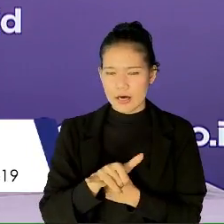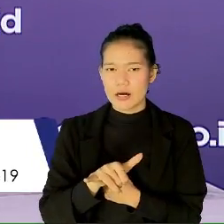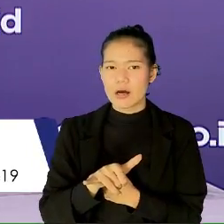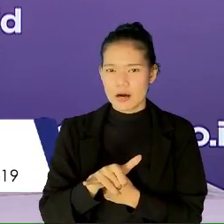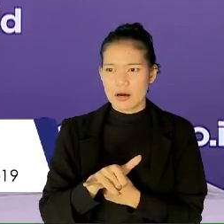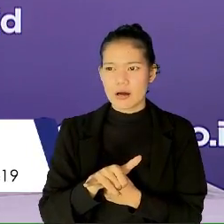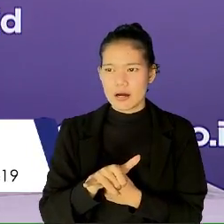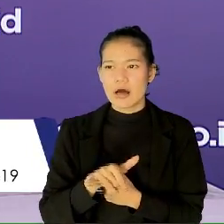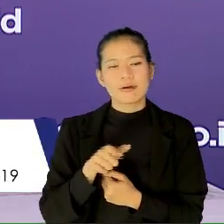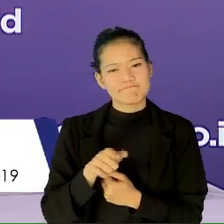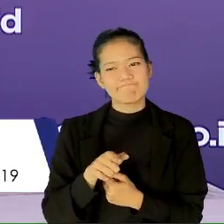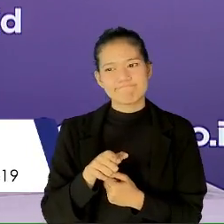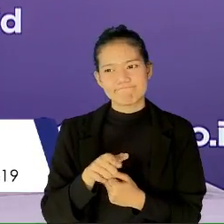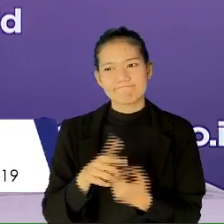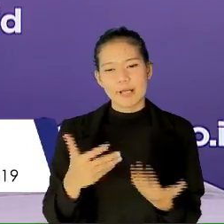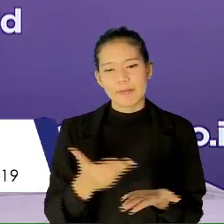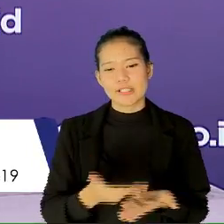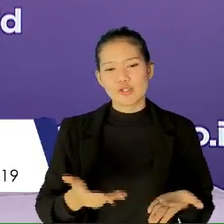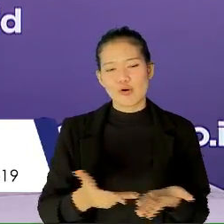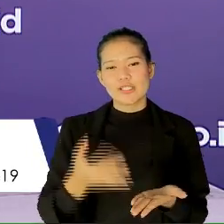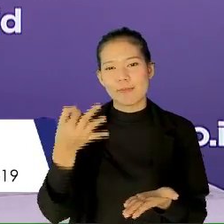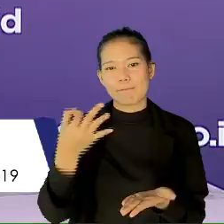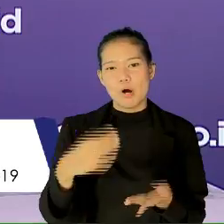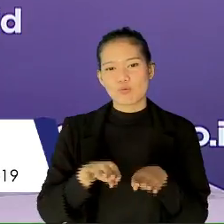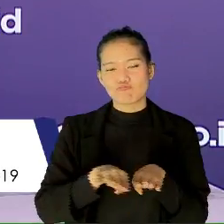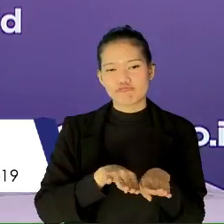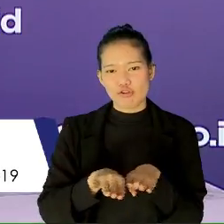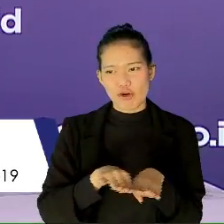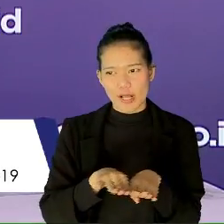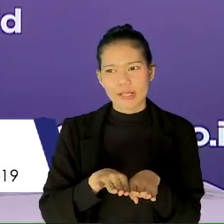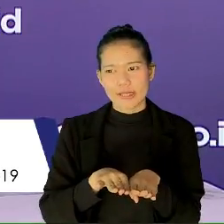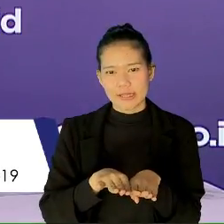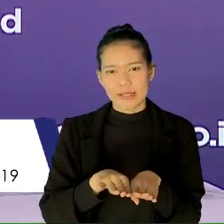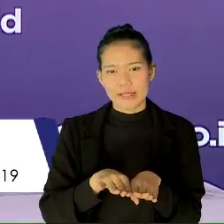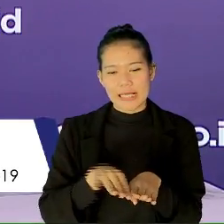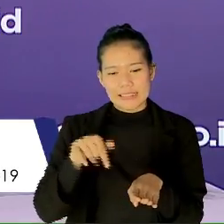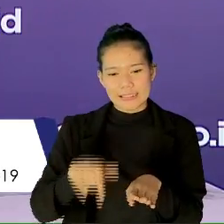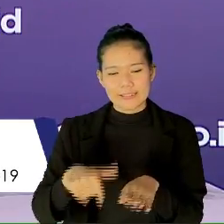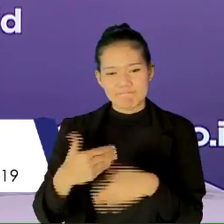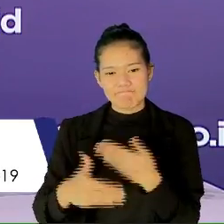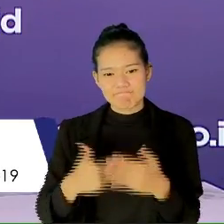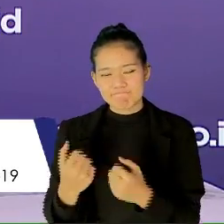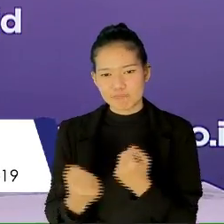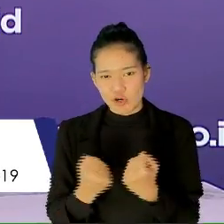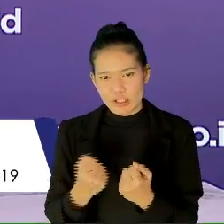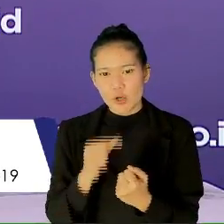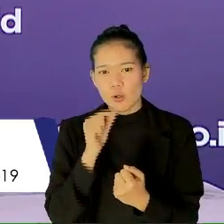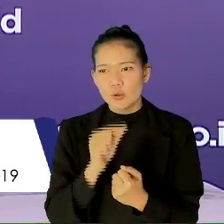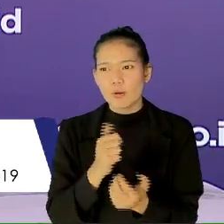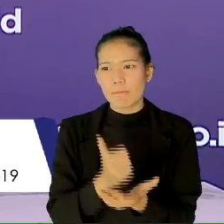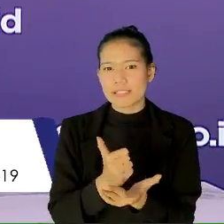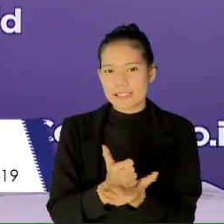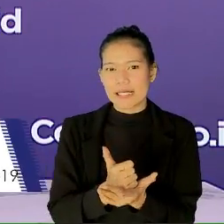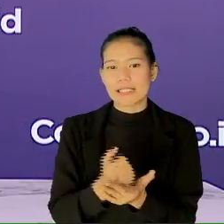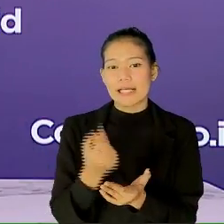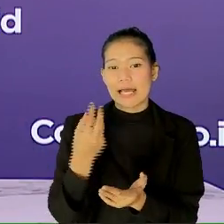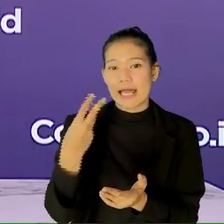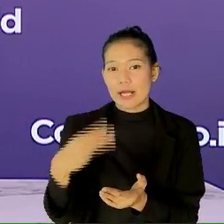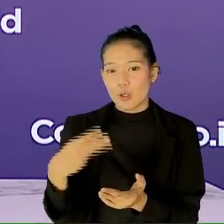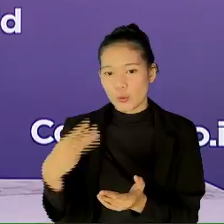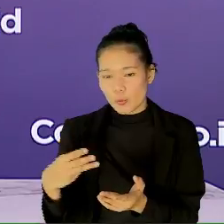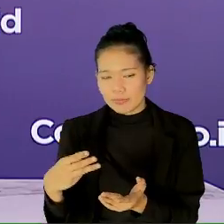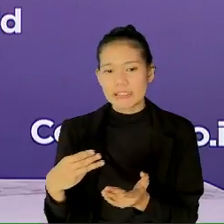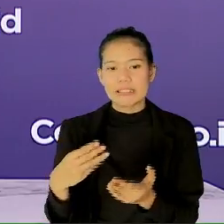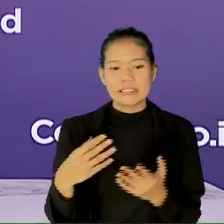is part of the new normal that we are trying to exercise to make sure that the economy and